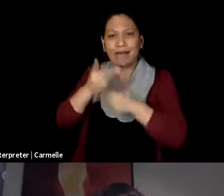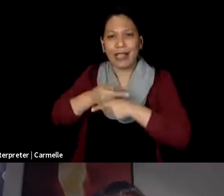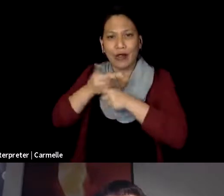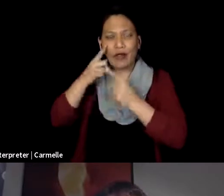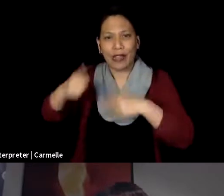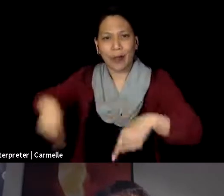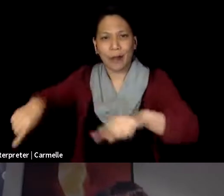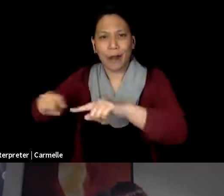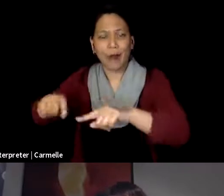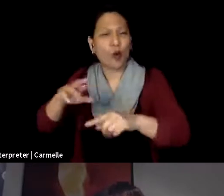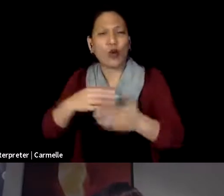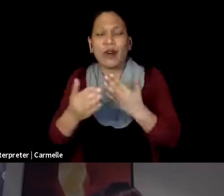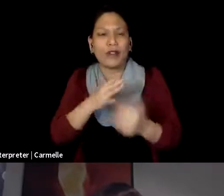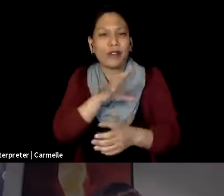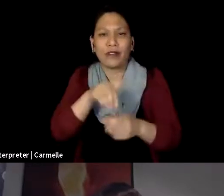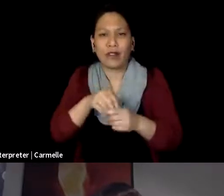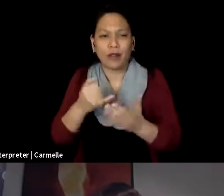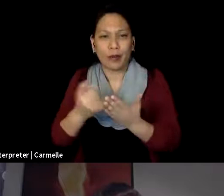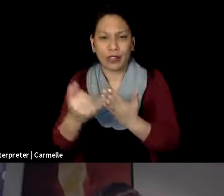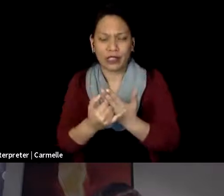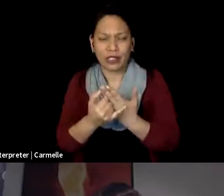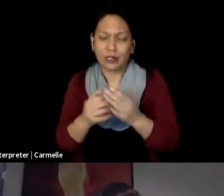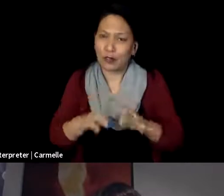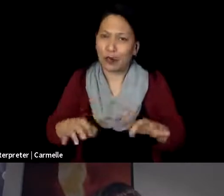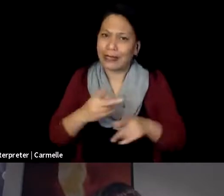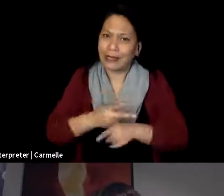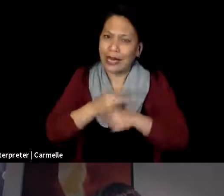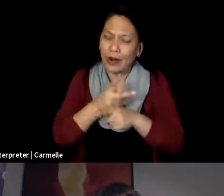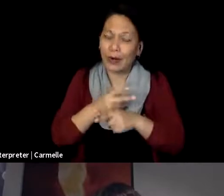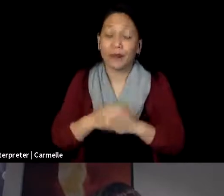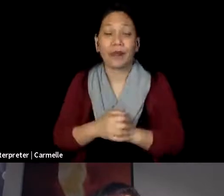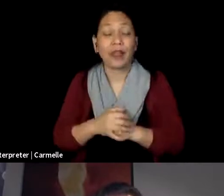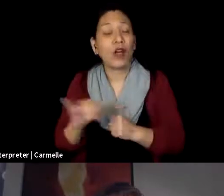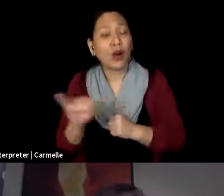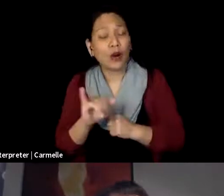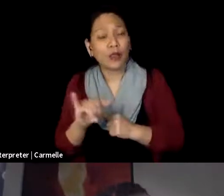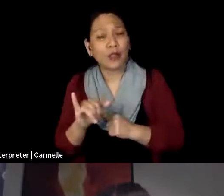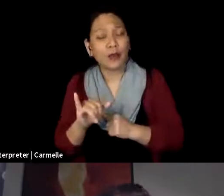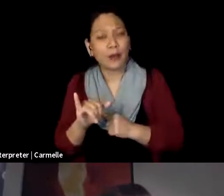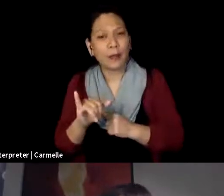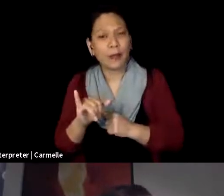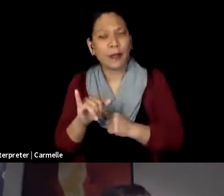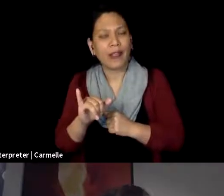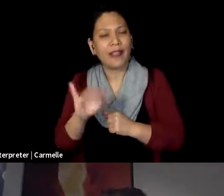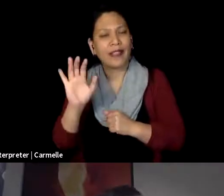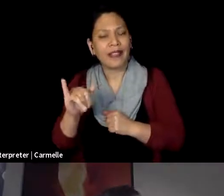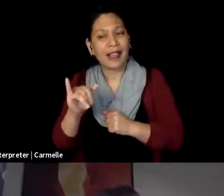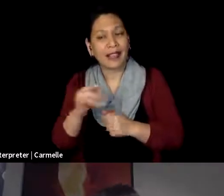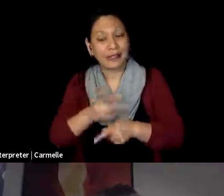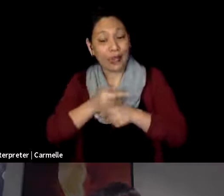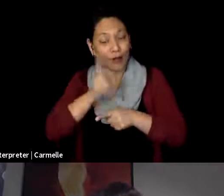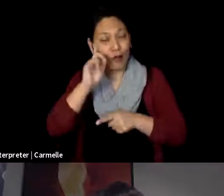or that project. And then most recently figuring out that I also need to extend that same care to